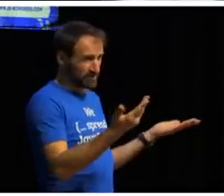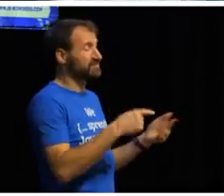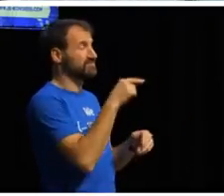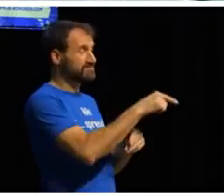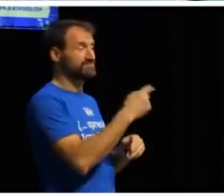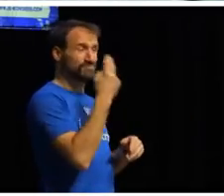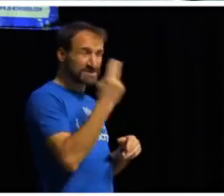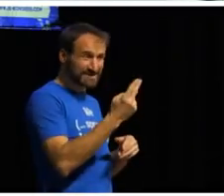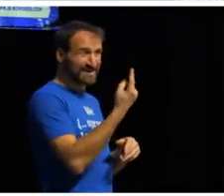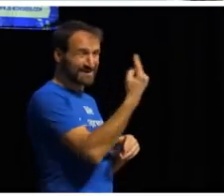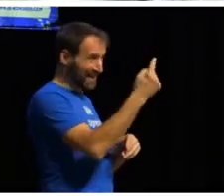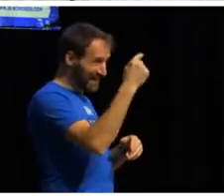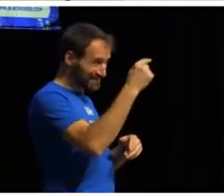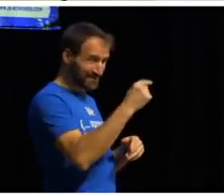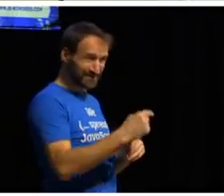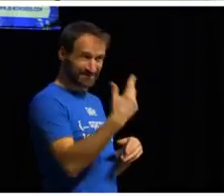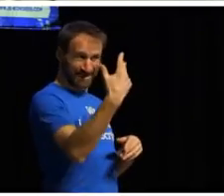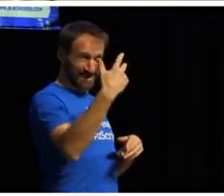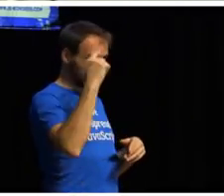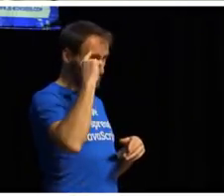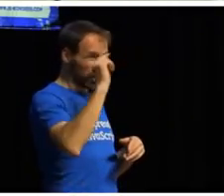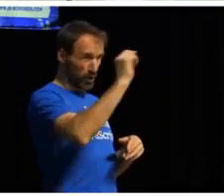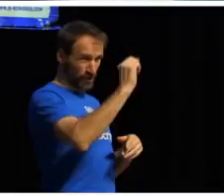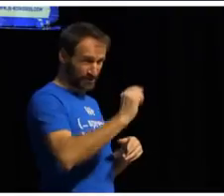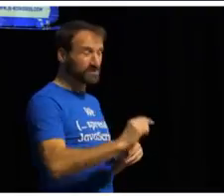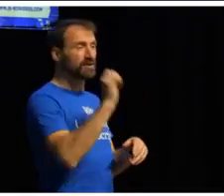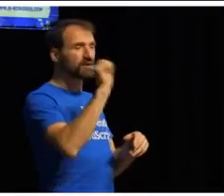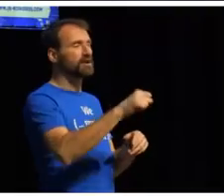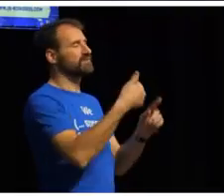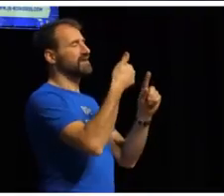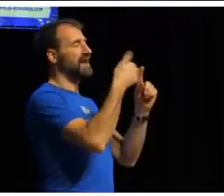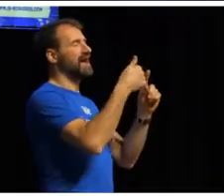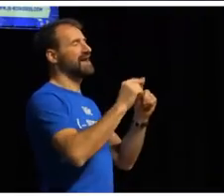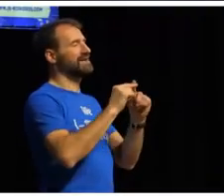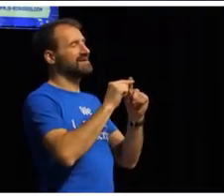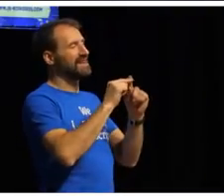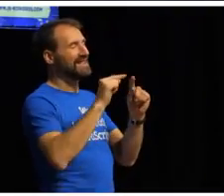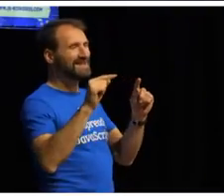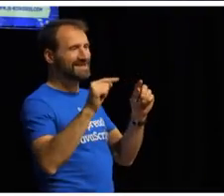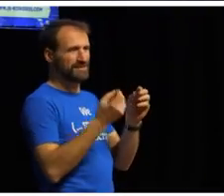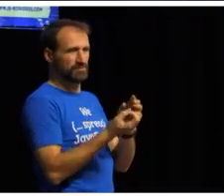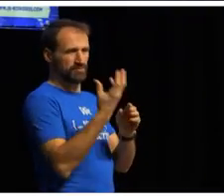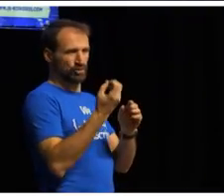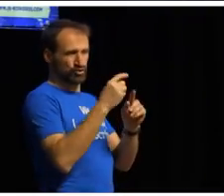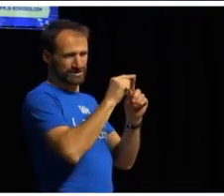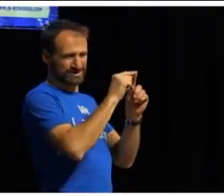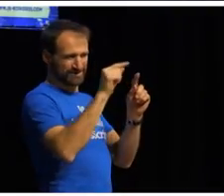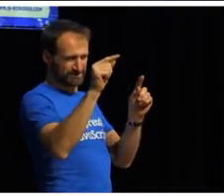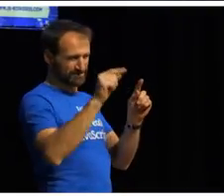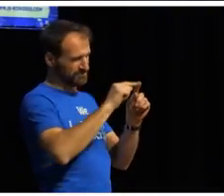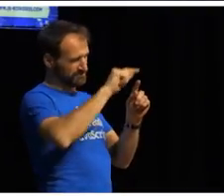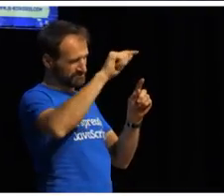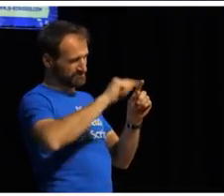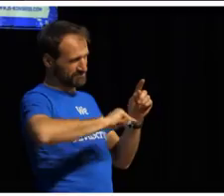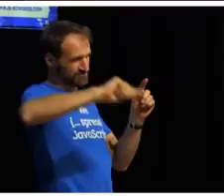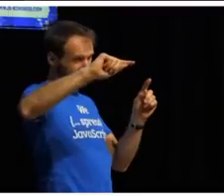of them, it can produce a line. You see that? Line, line, line. And then eventually,